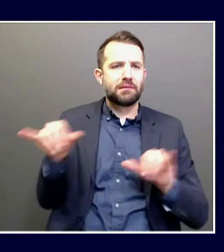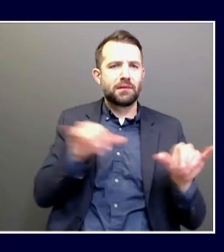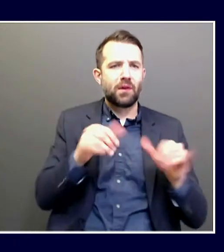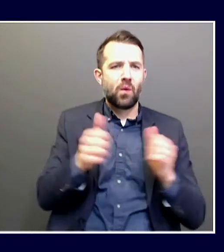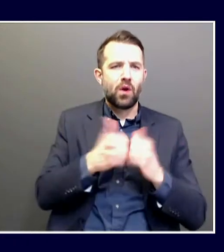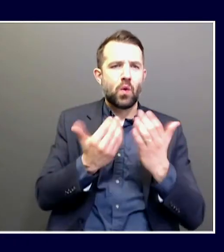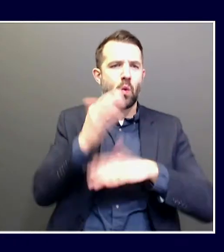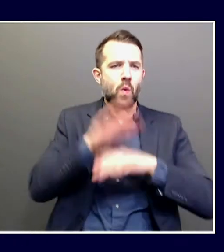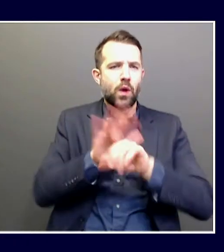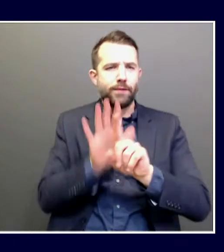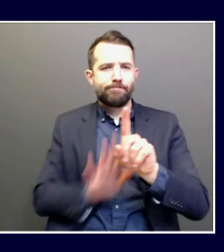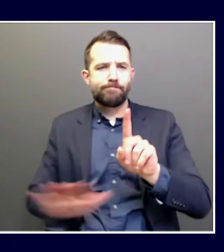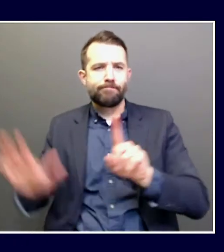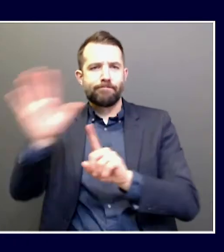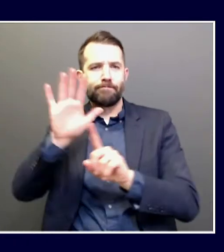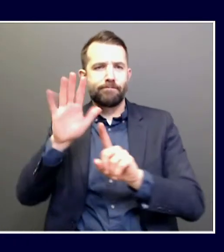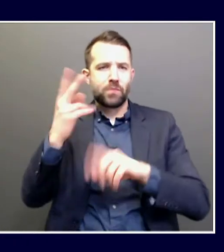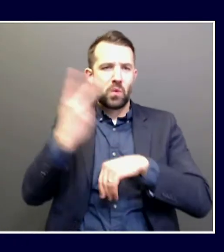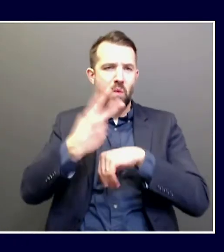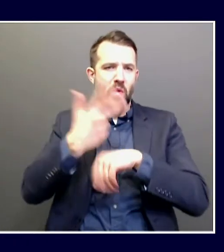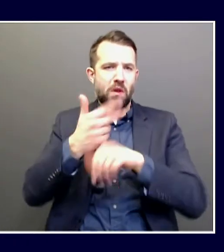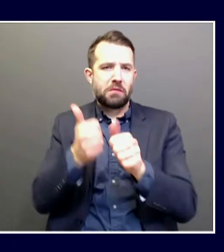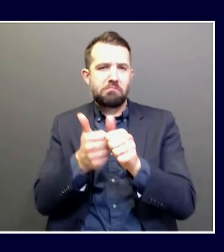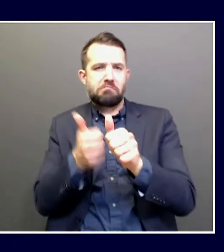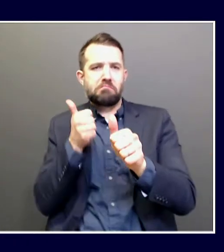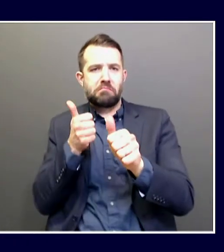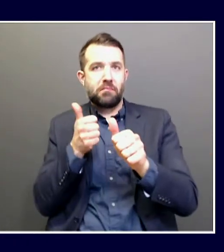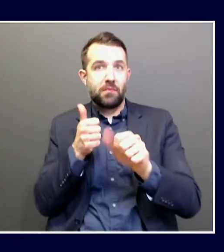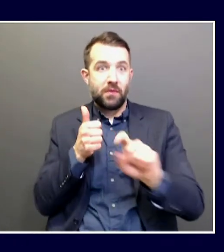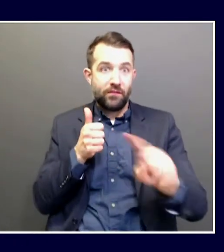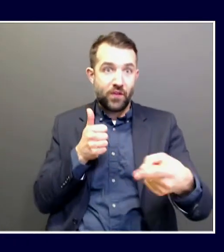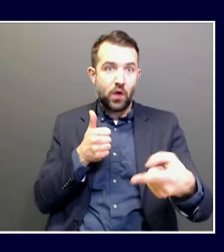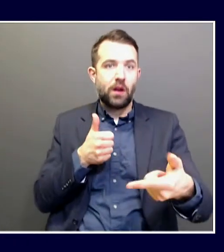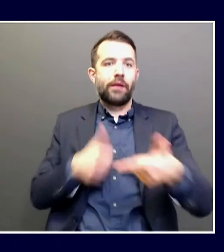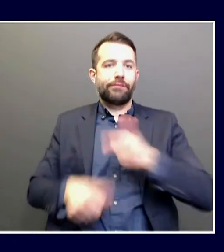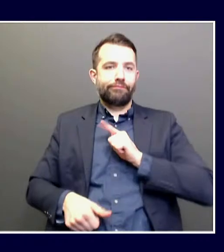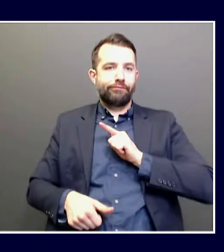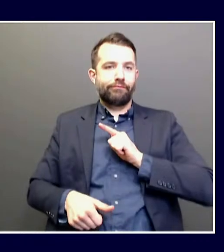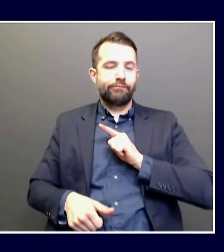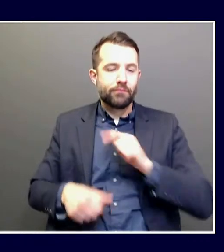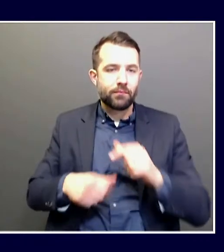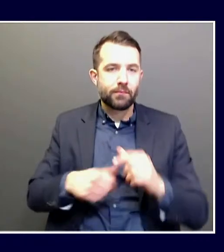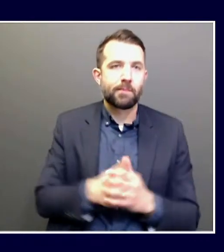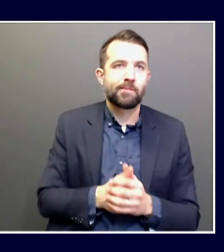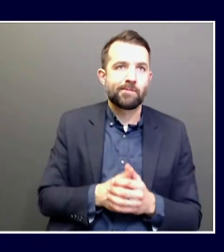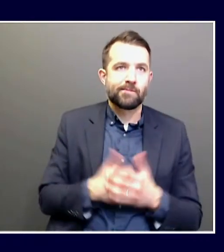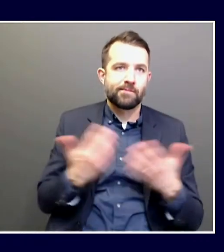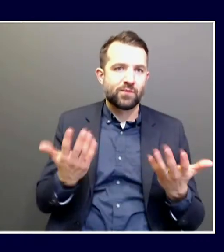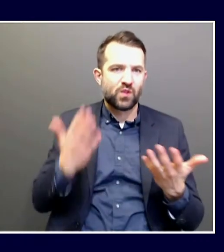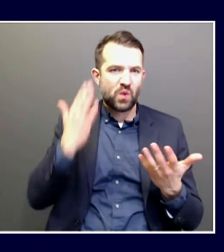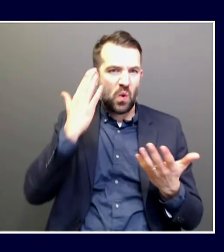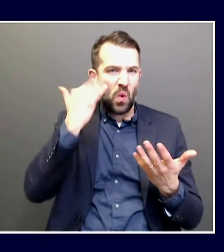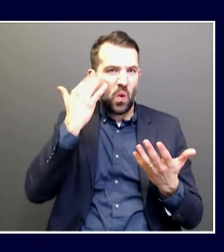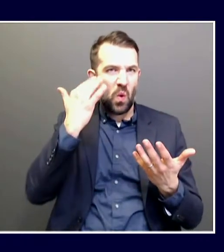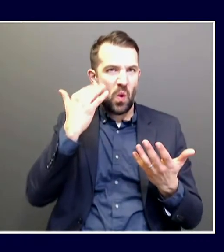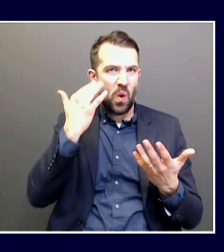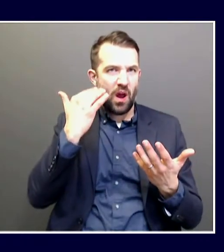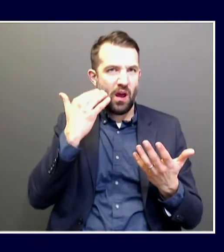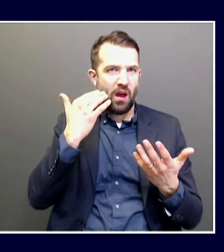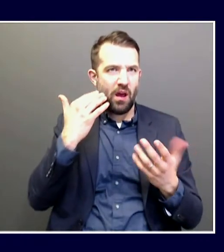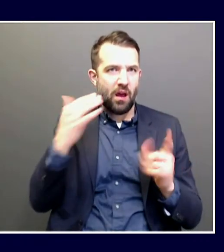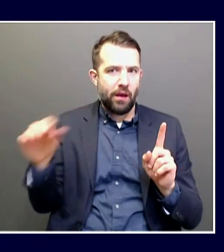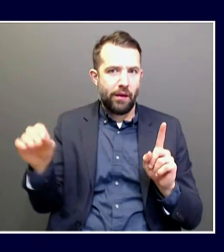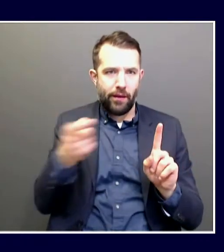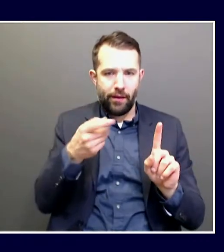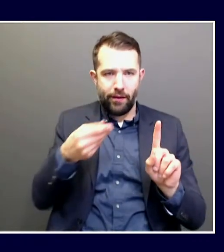days, quote, behind in epidemiological time. And that's all largely based on when the models are based mathematically on